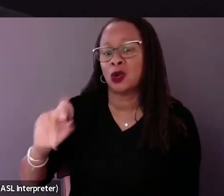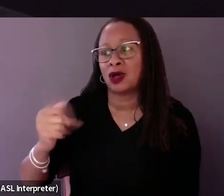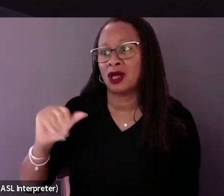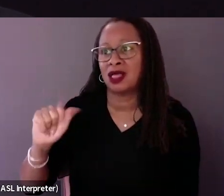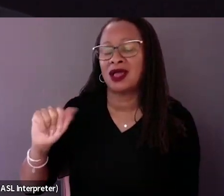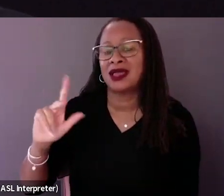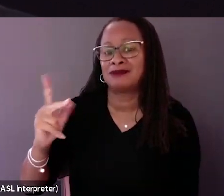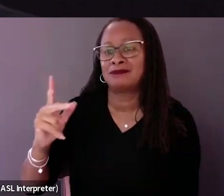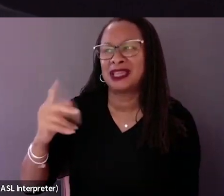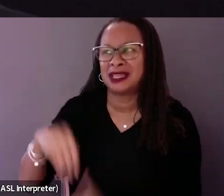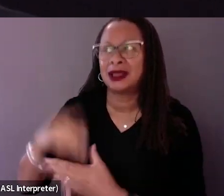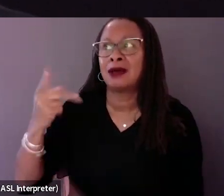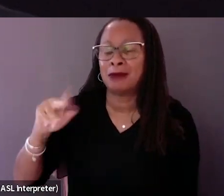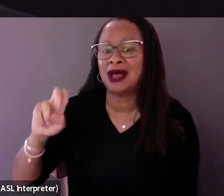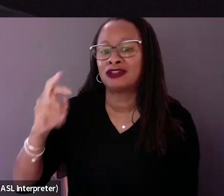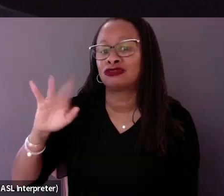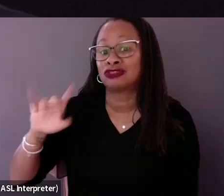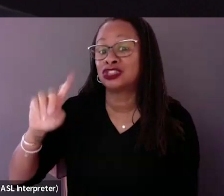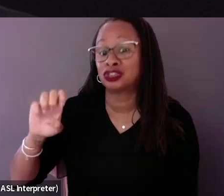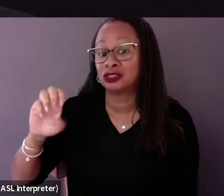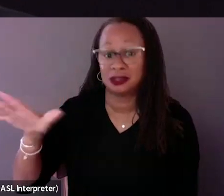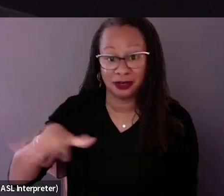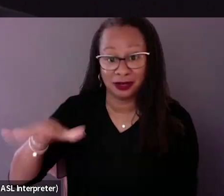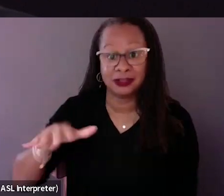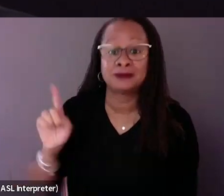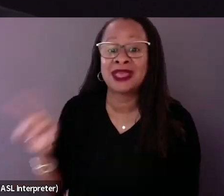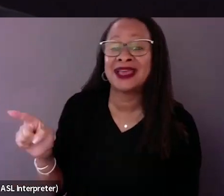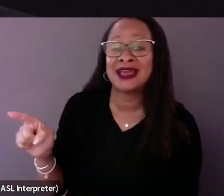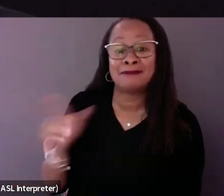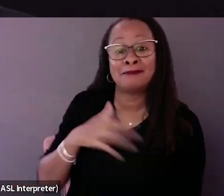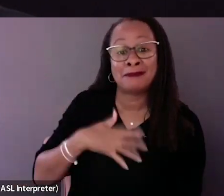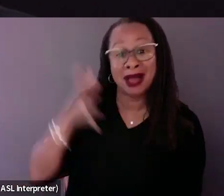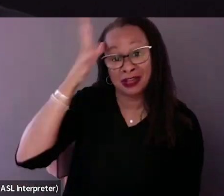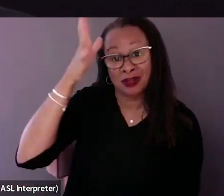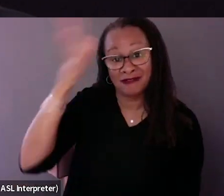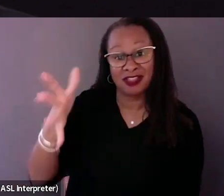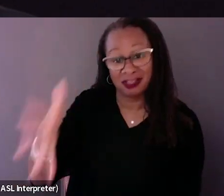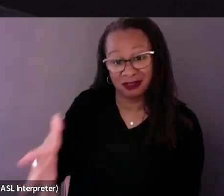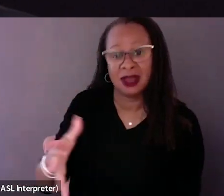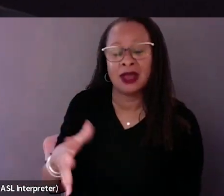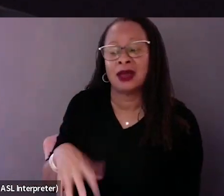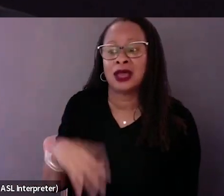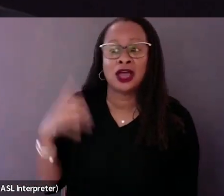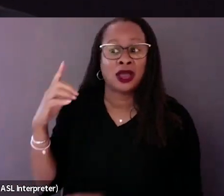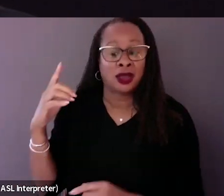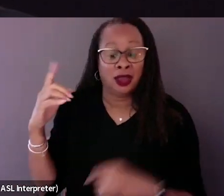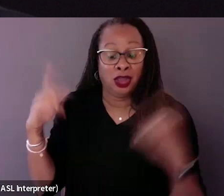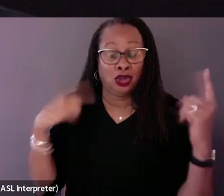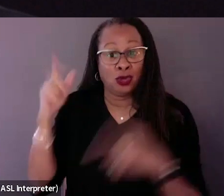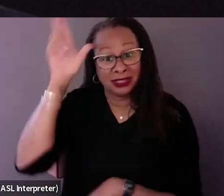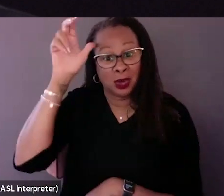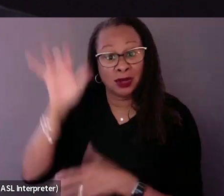Pine Ridge. And he very much believed in Crazy Horse belief that treaty